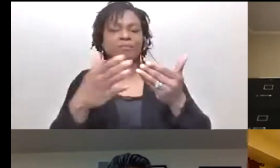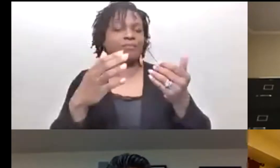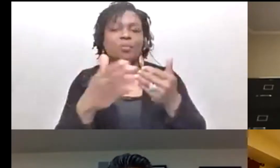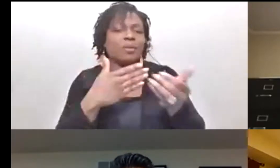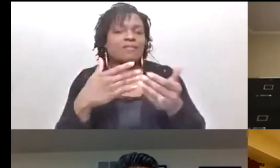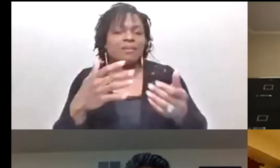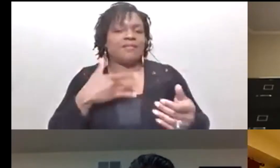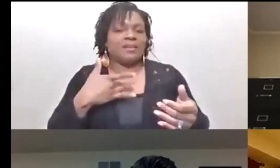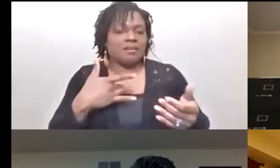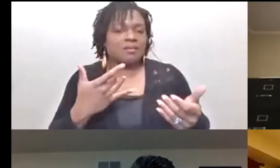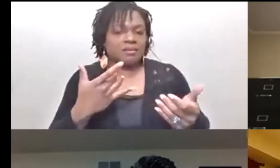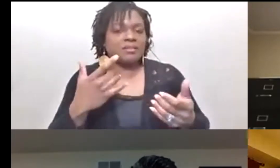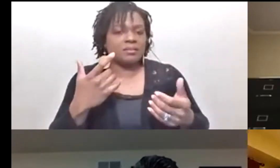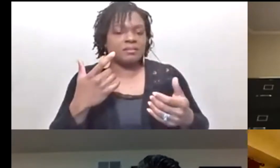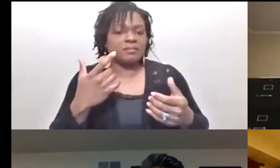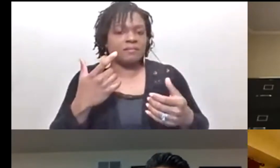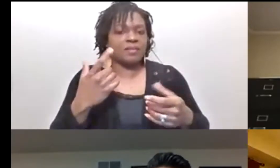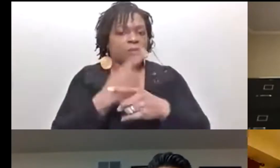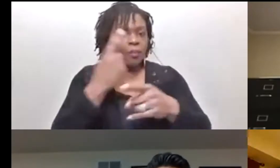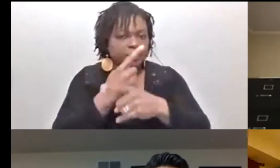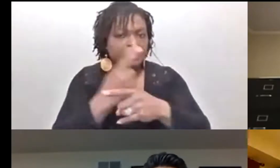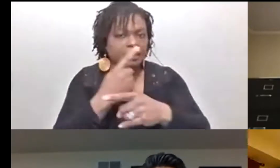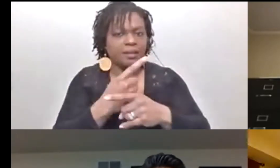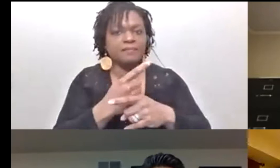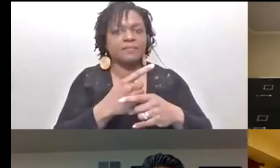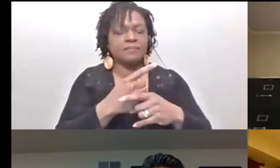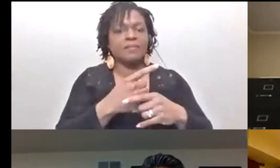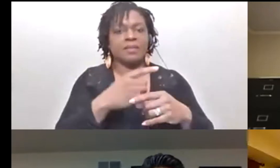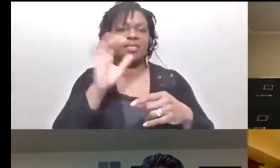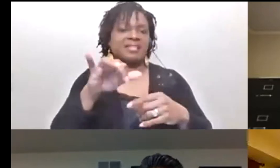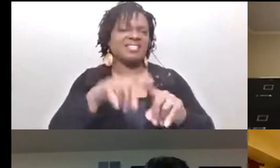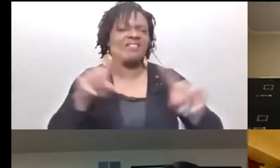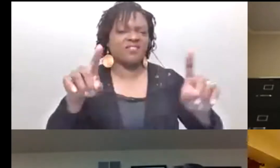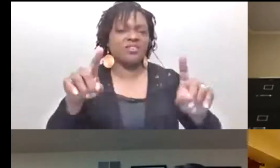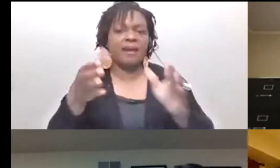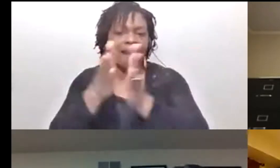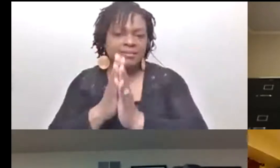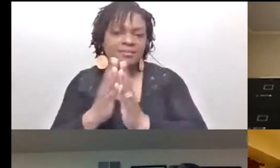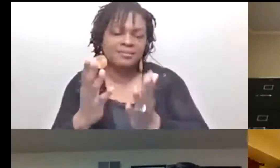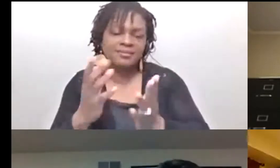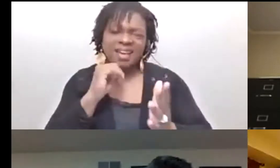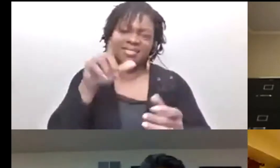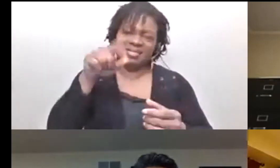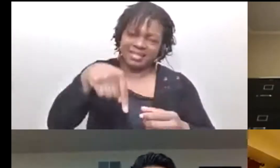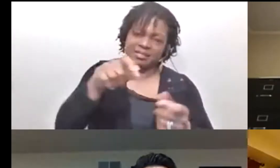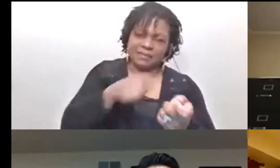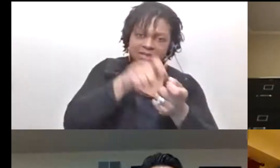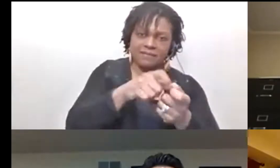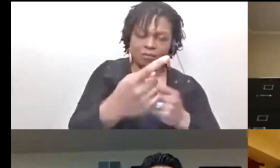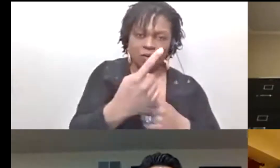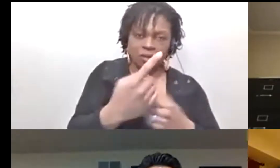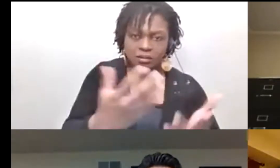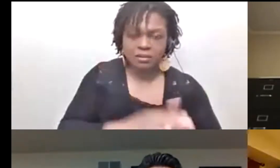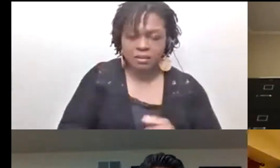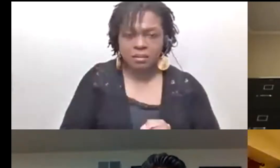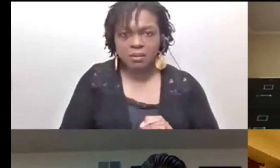in the other ask, not in this particular ask. I understand. Thank you. You're welcome. Kathy